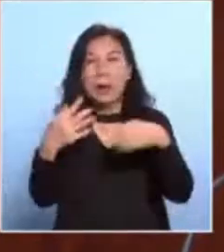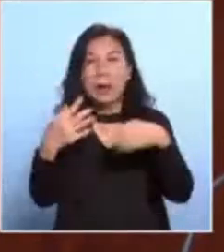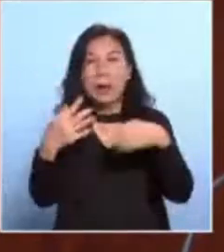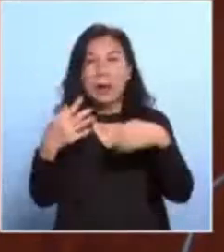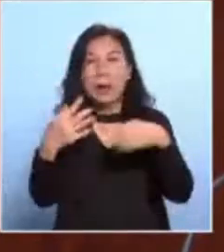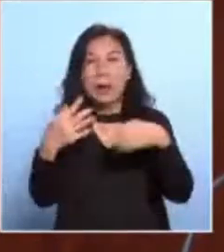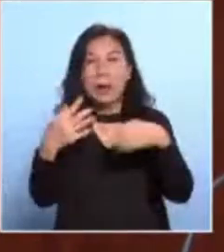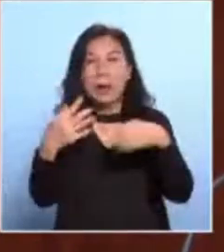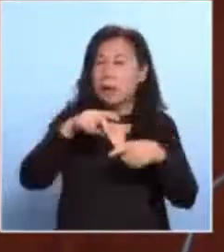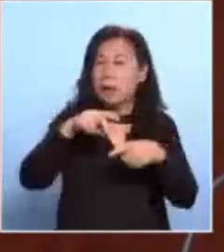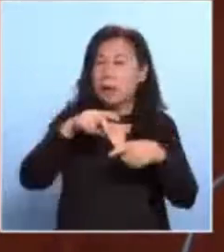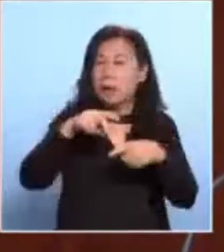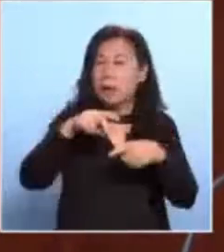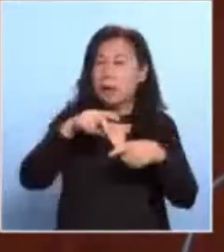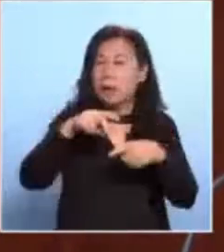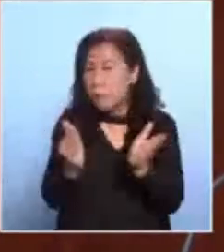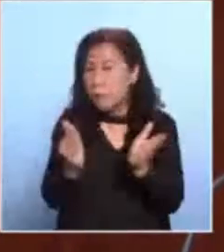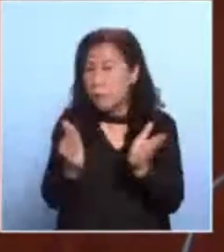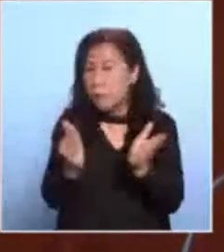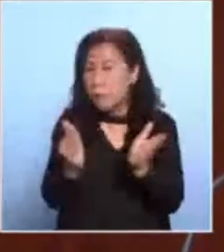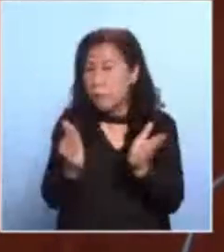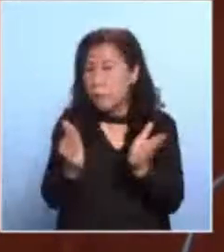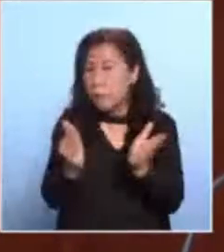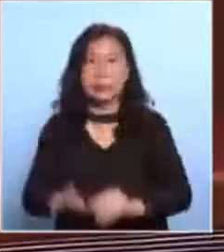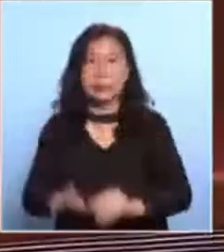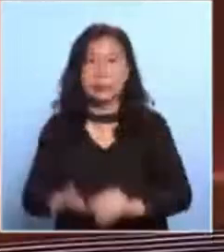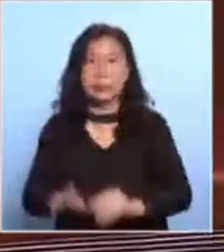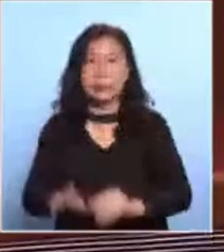relevant products and services.